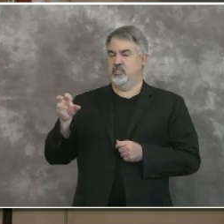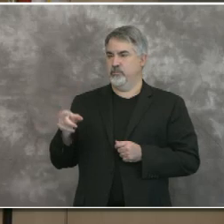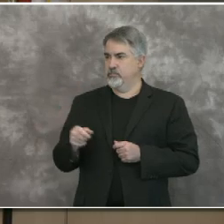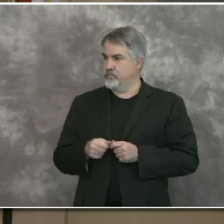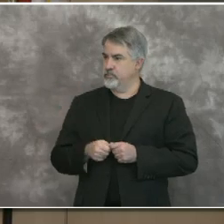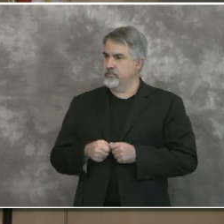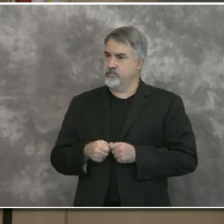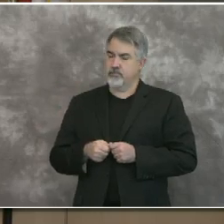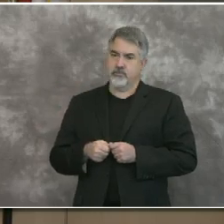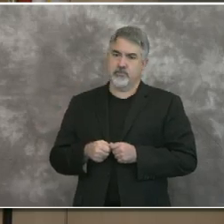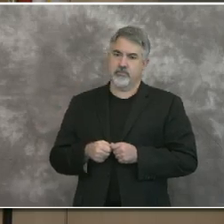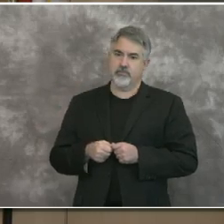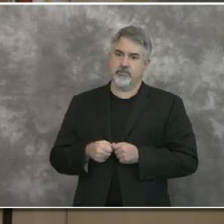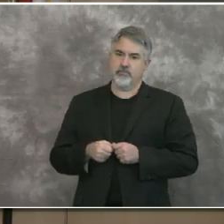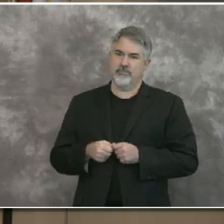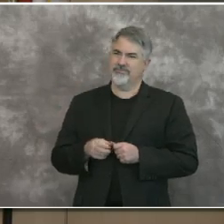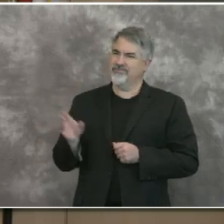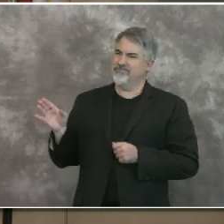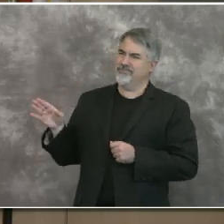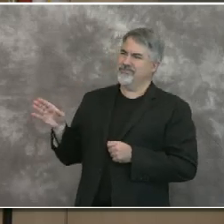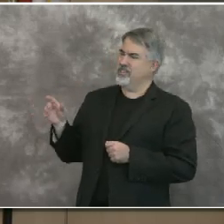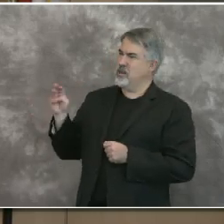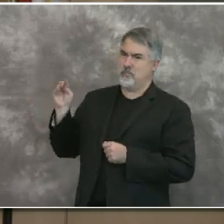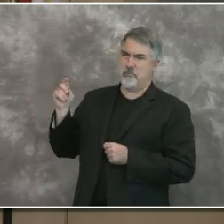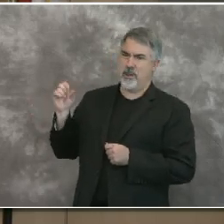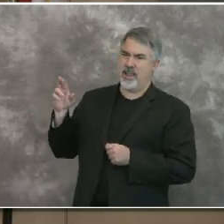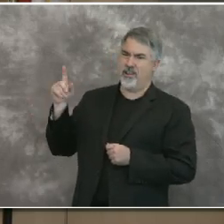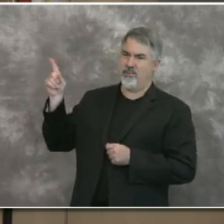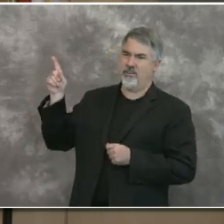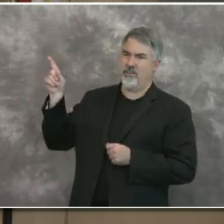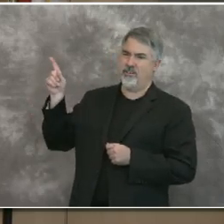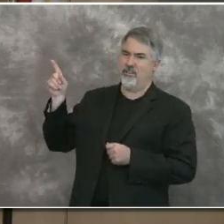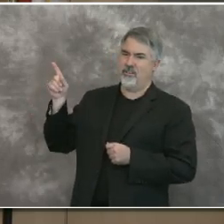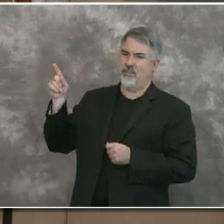And so Mayor Kevin Faulconer tweeted out a